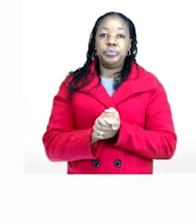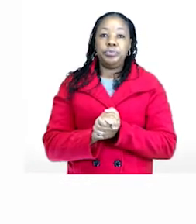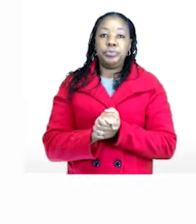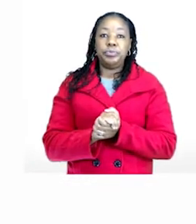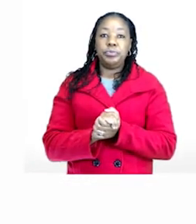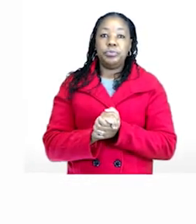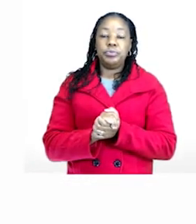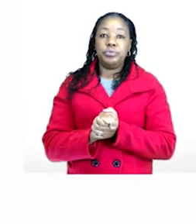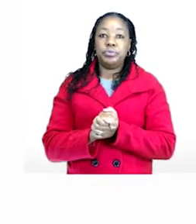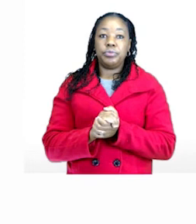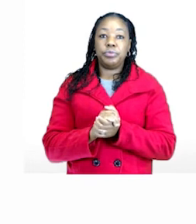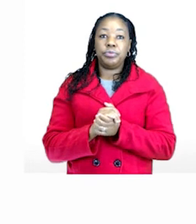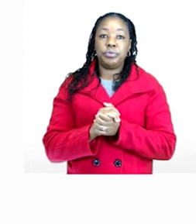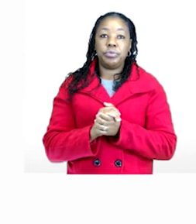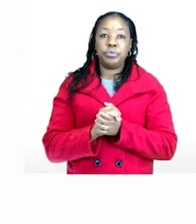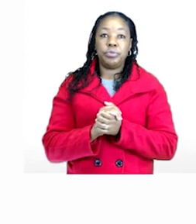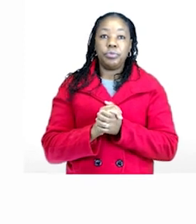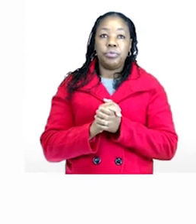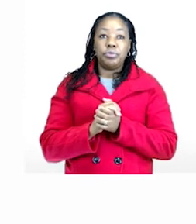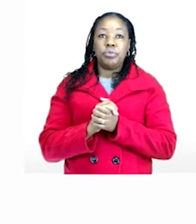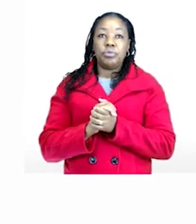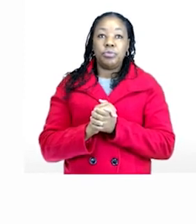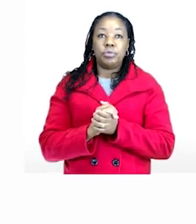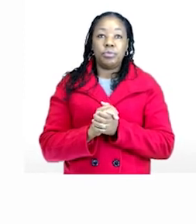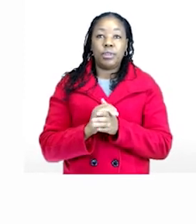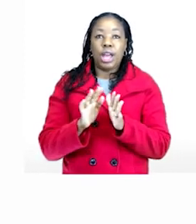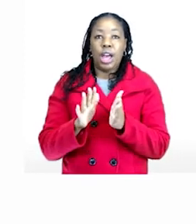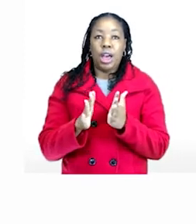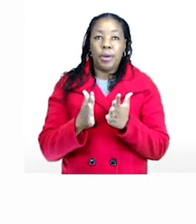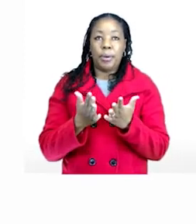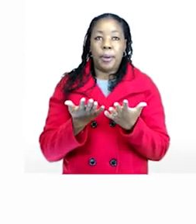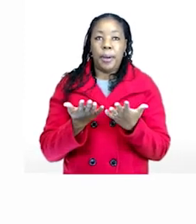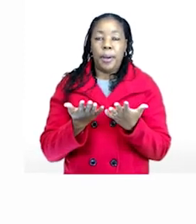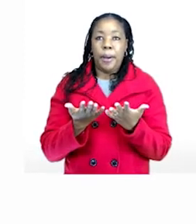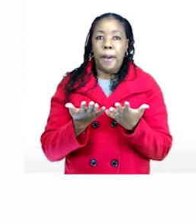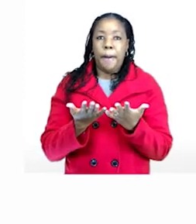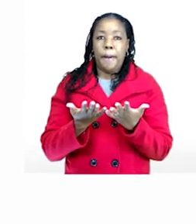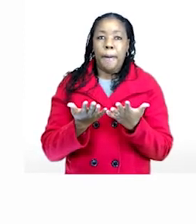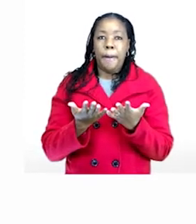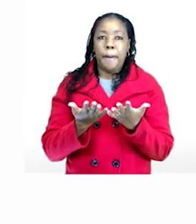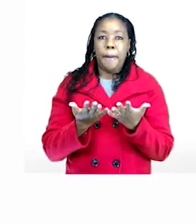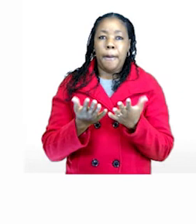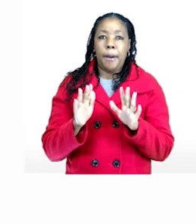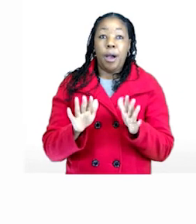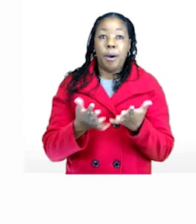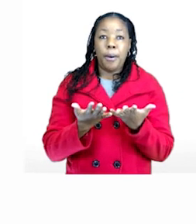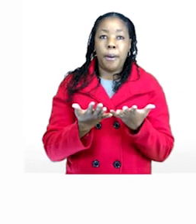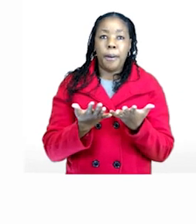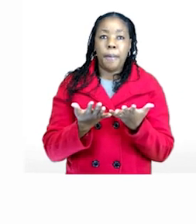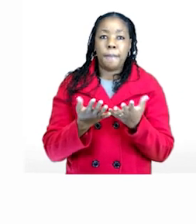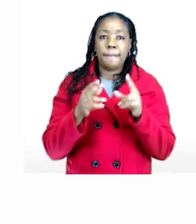On page 4, I will read the instruction. The instruction says, how